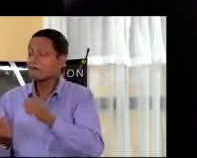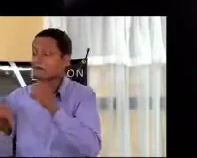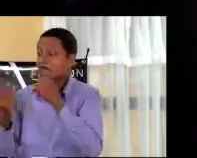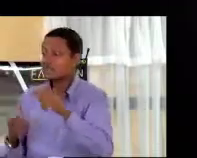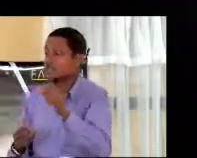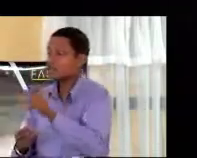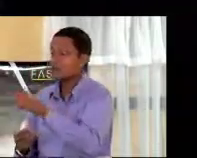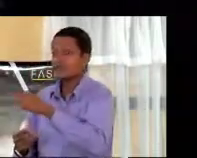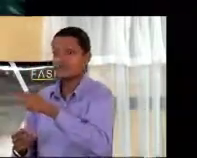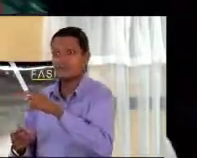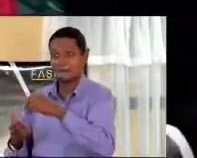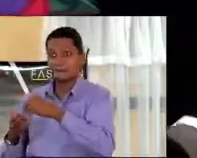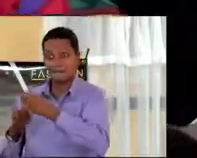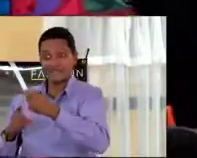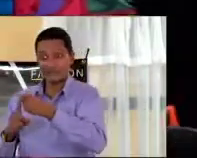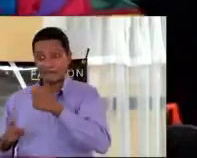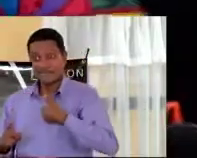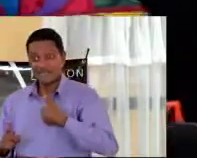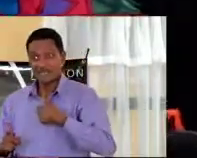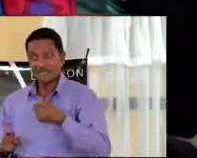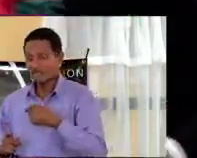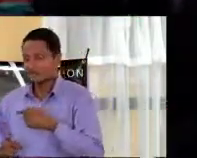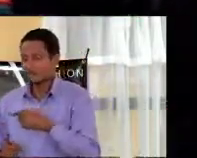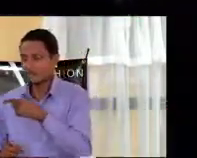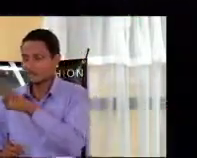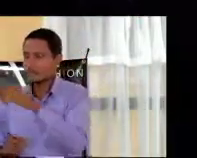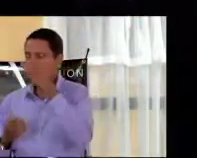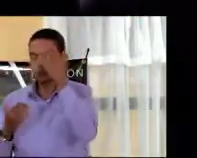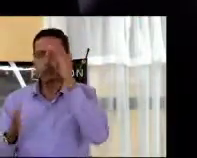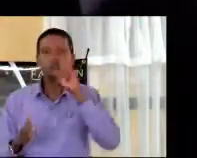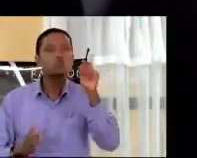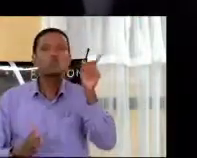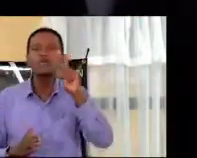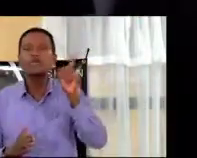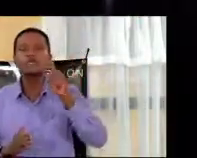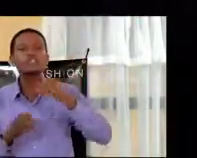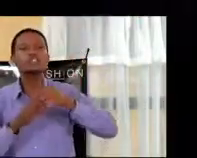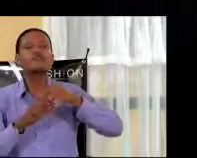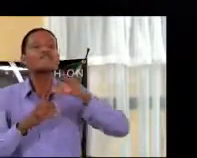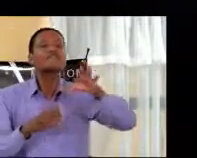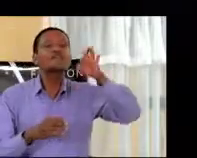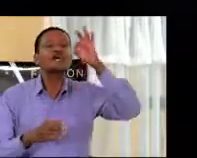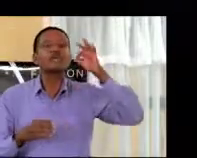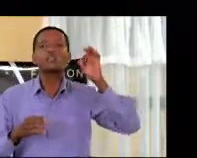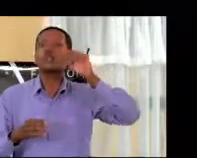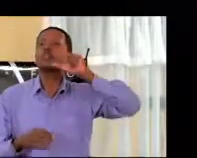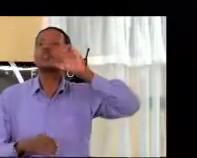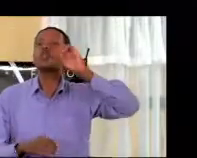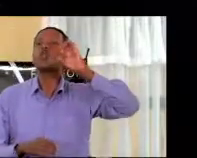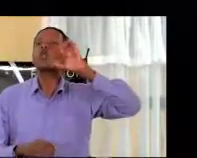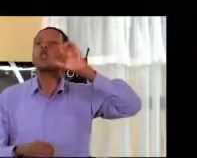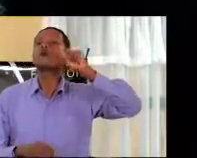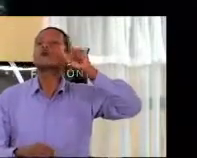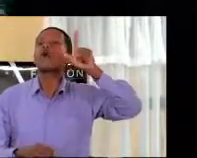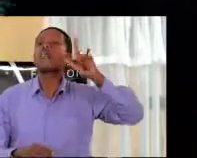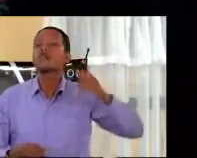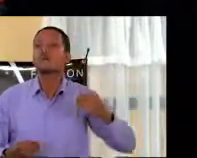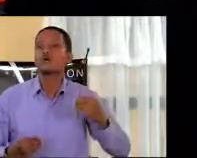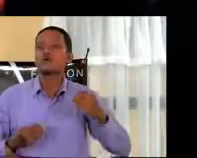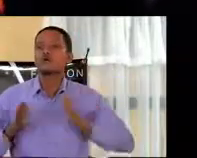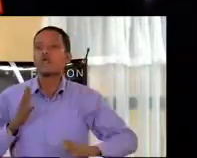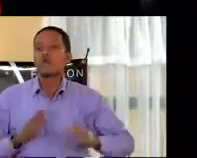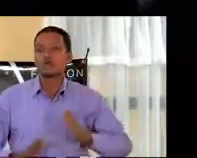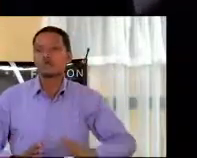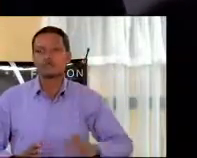anything about local. They don't even know where to shop local. Frankly, there's hardly any places to go and find local, right? But when they come into